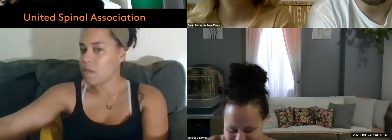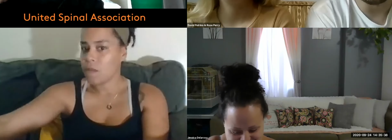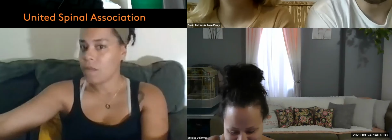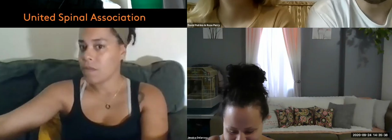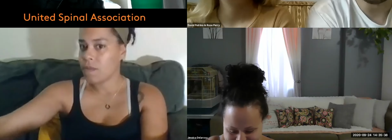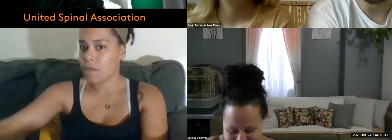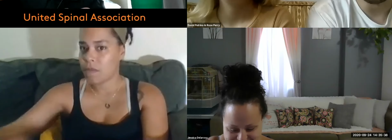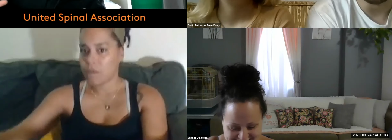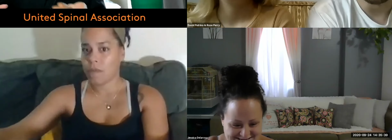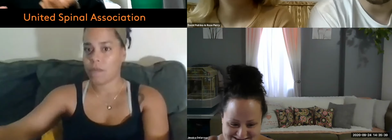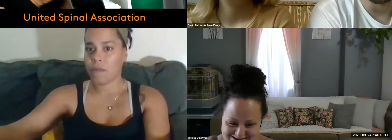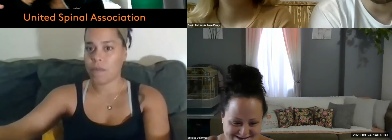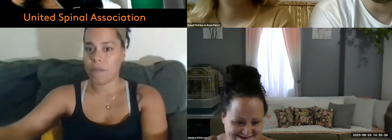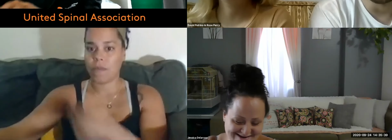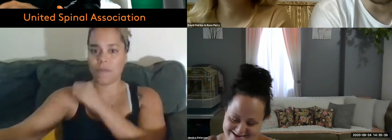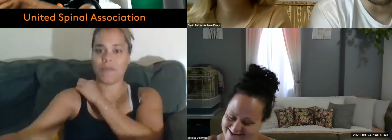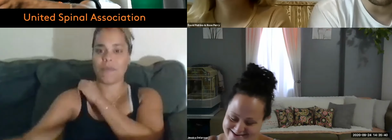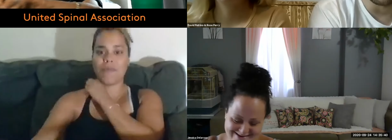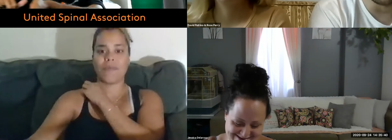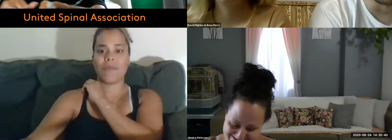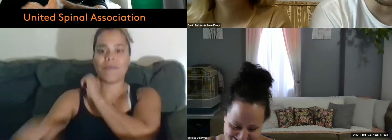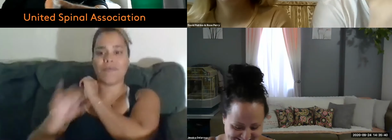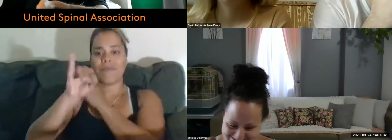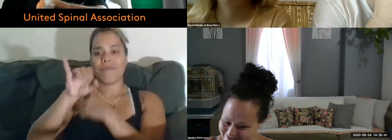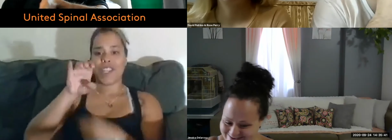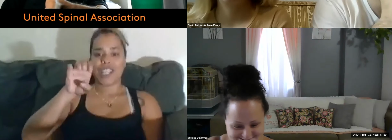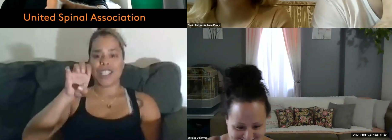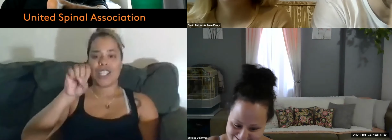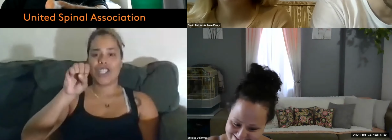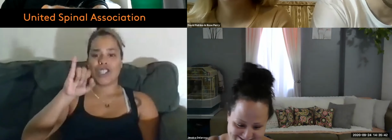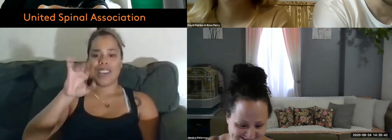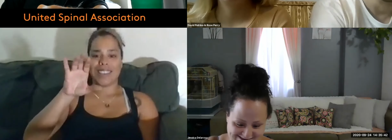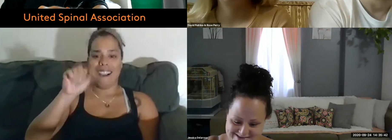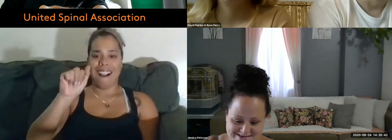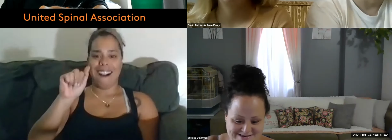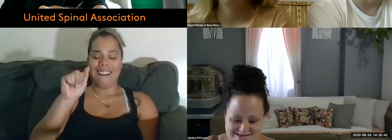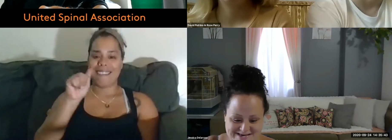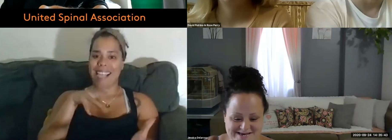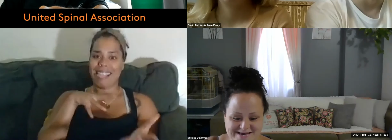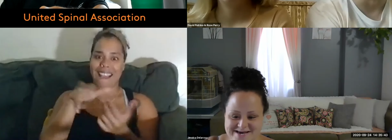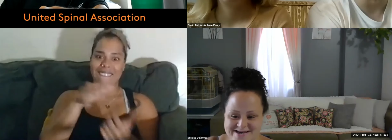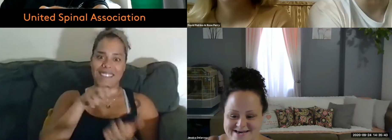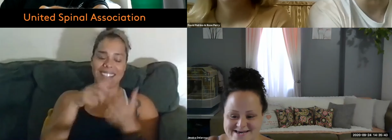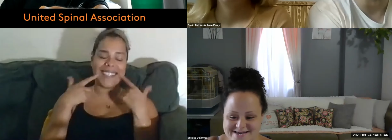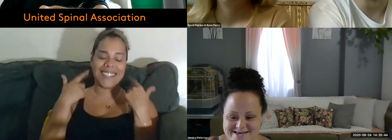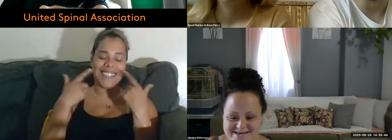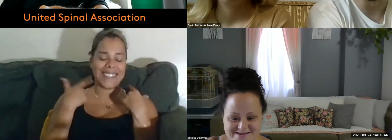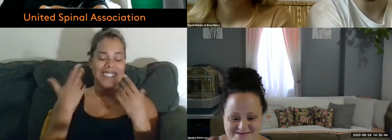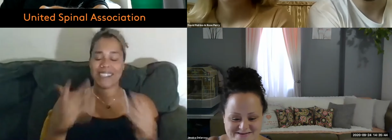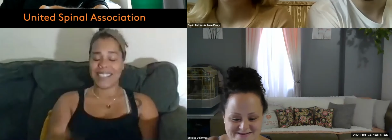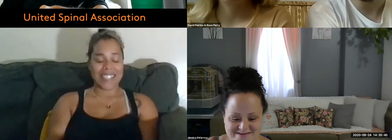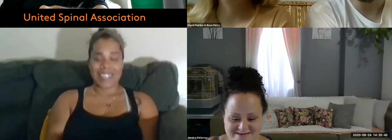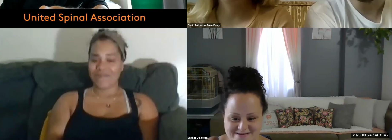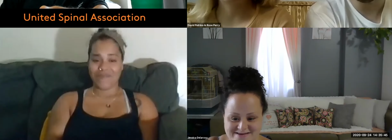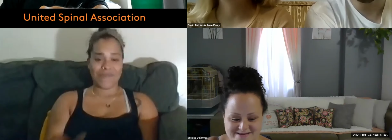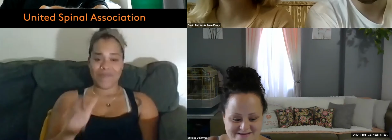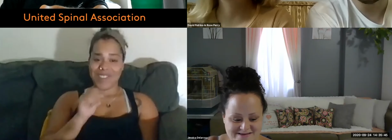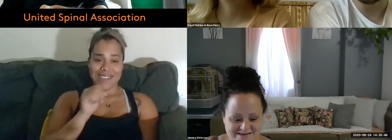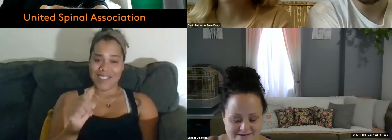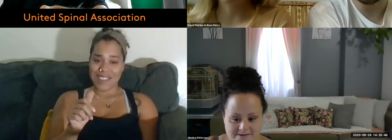Oh, Jessica's dying. You like that one, huh? It makes no sense. No, it doesn't.